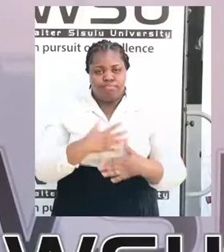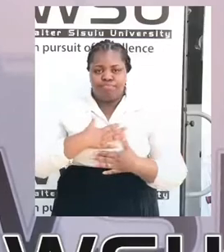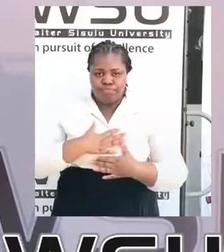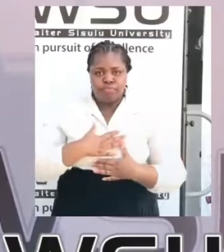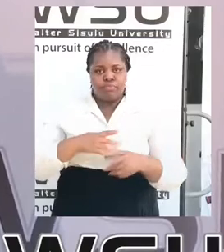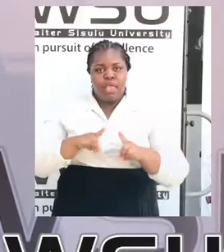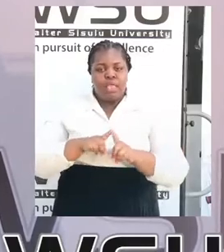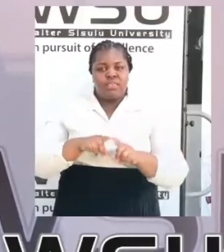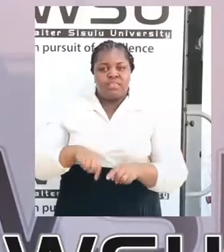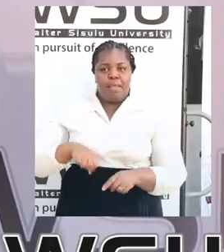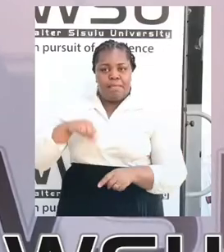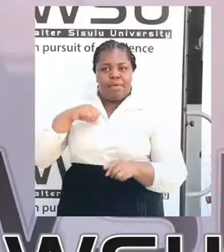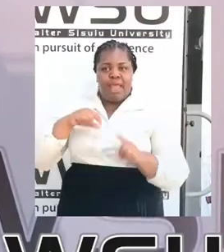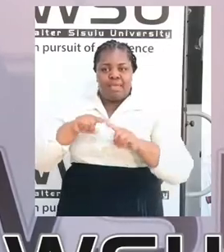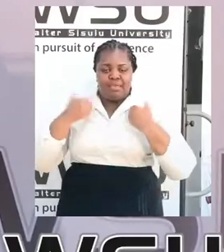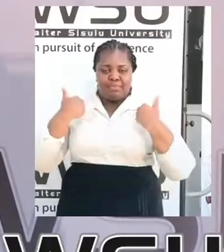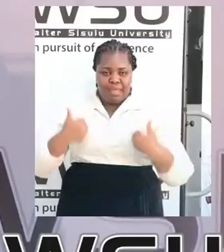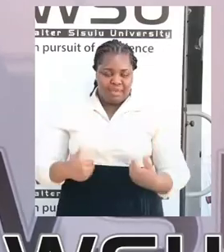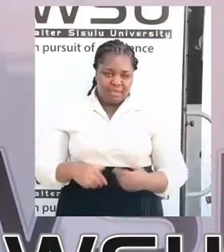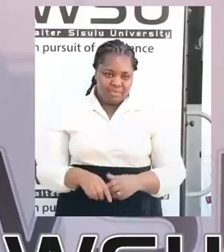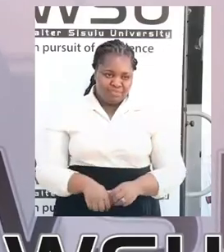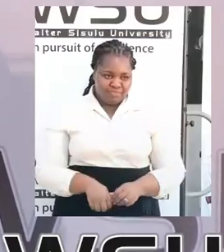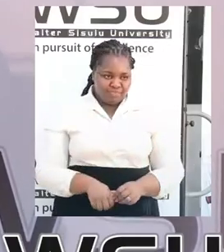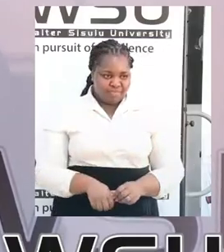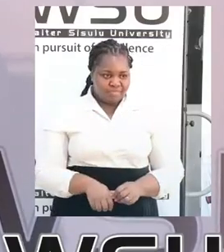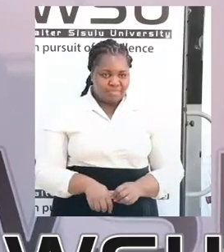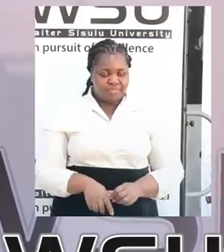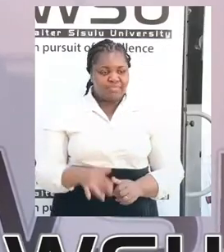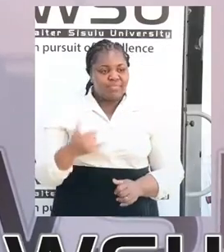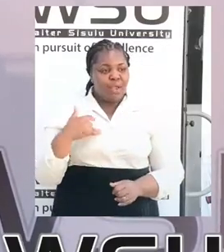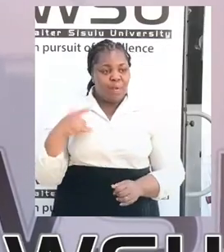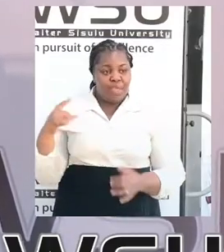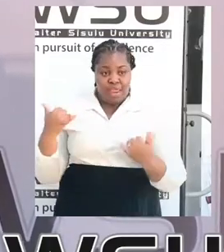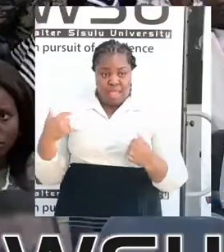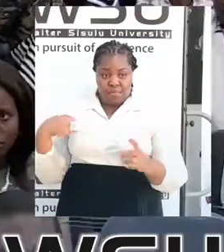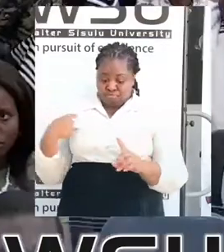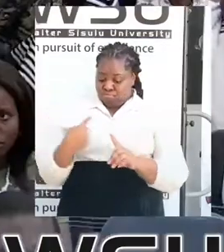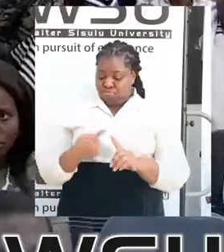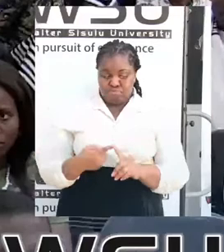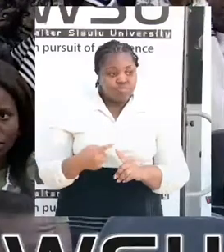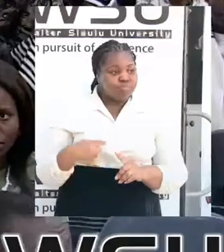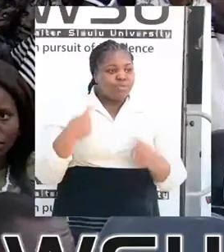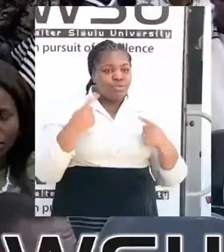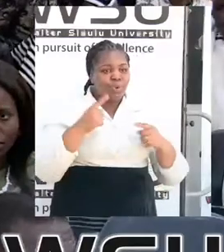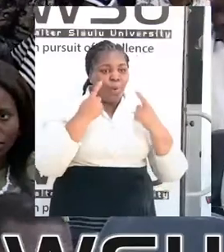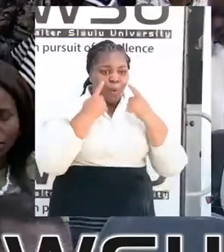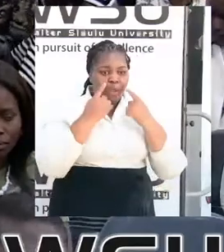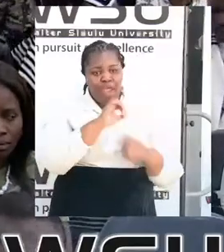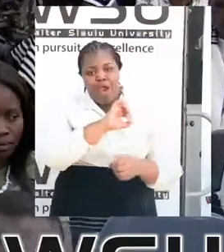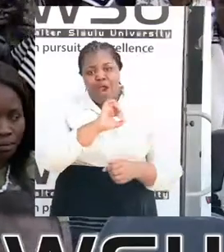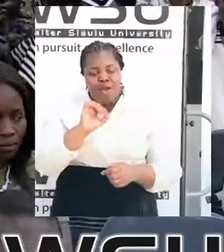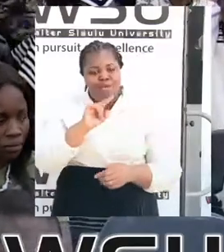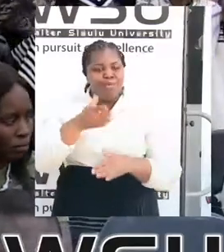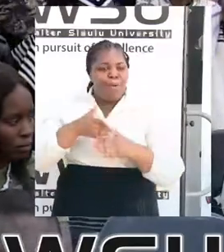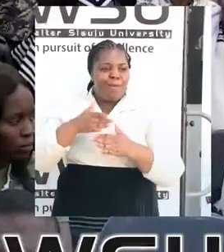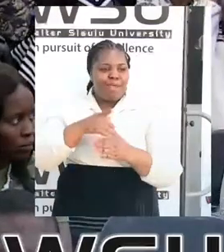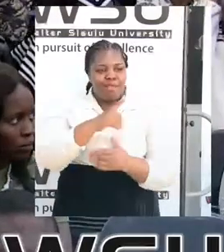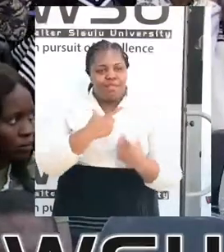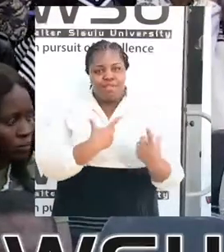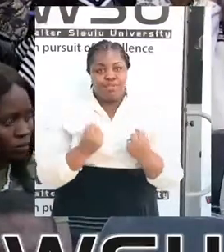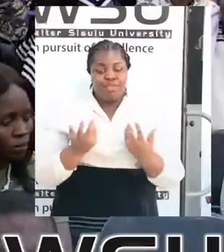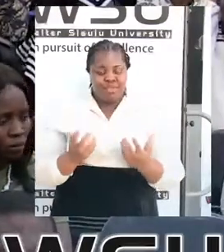same pride as mine. We can't wait to witness all the magic you'll make.